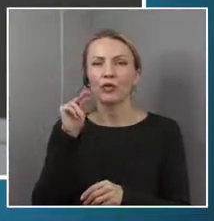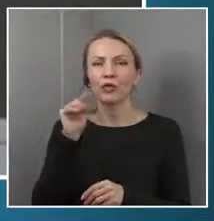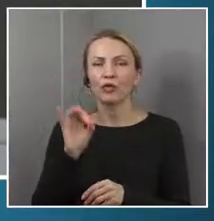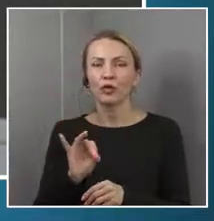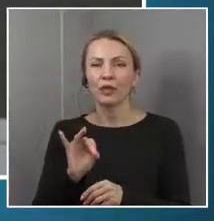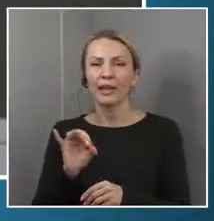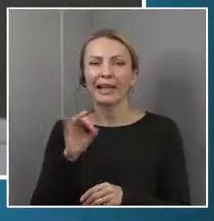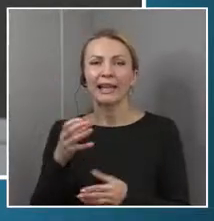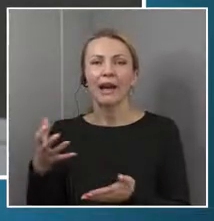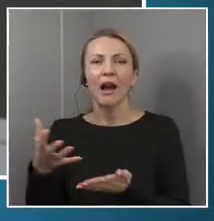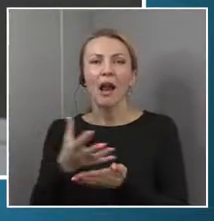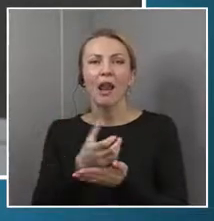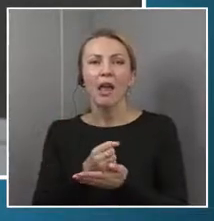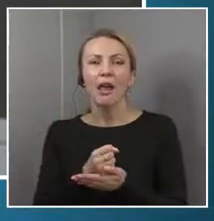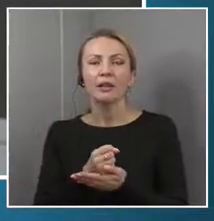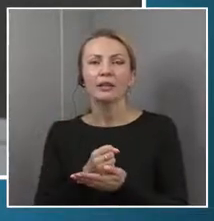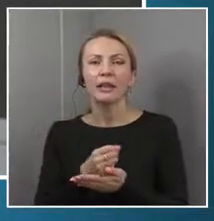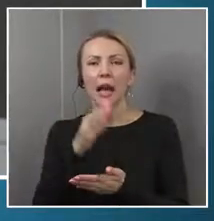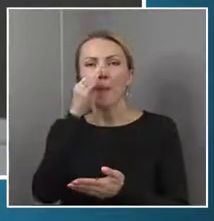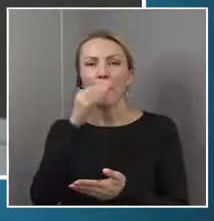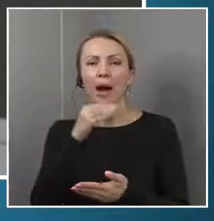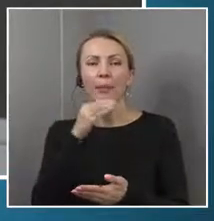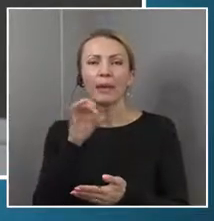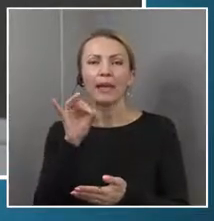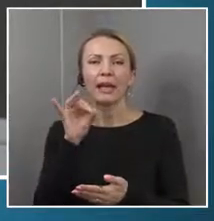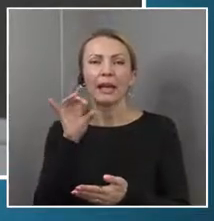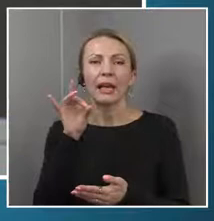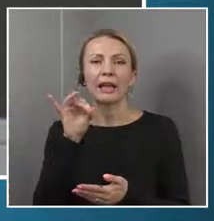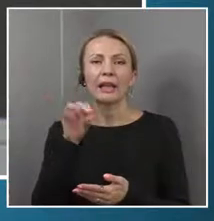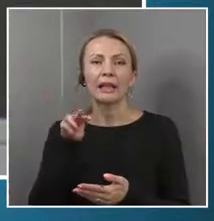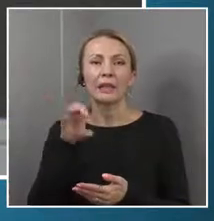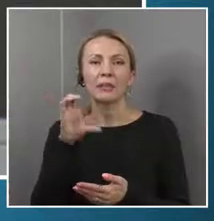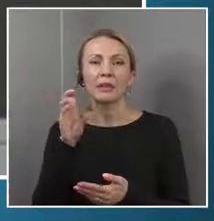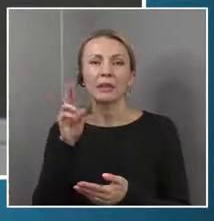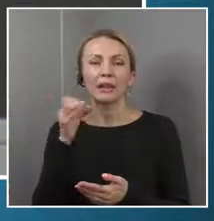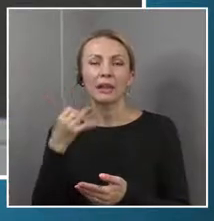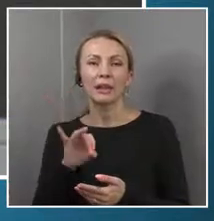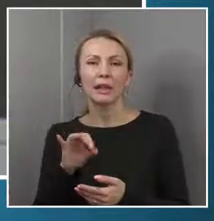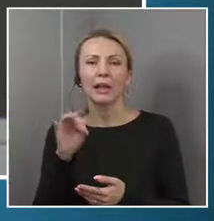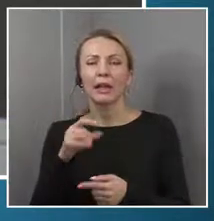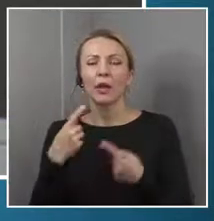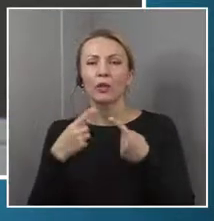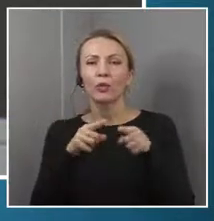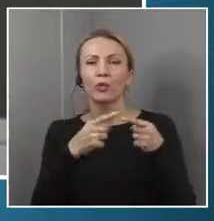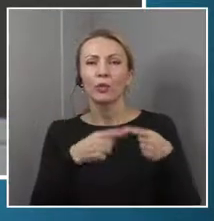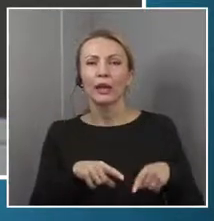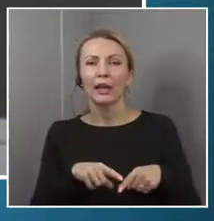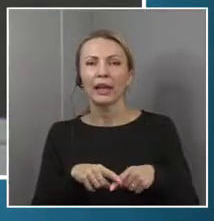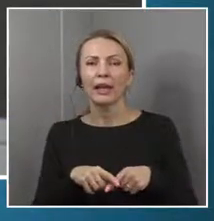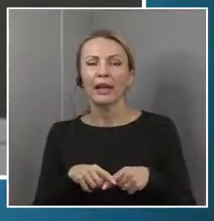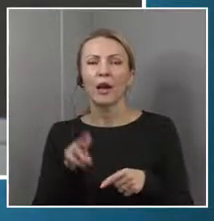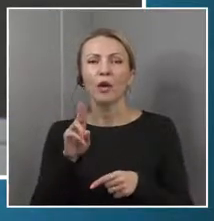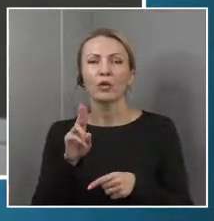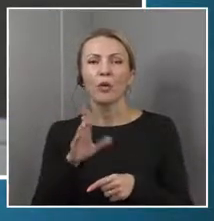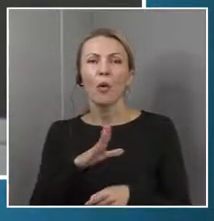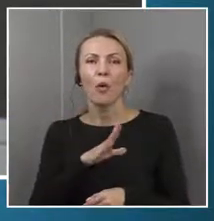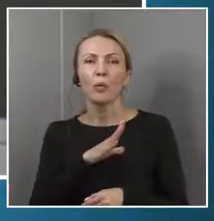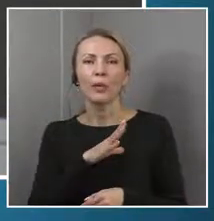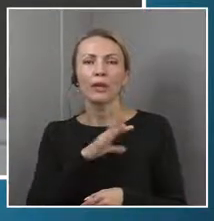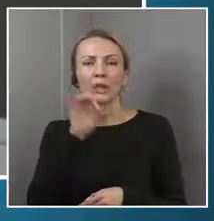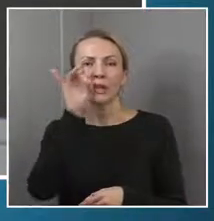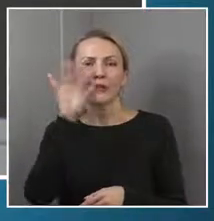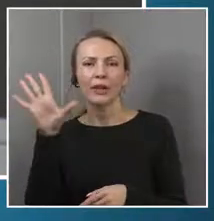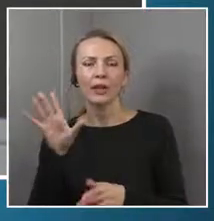And you know very well the Medici collections and the papal collections